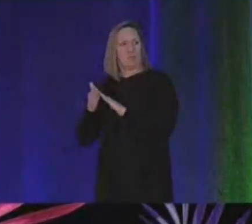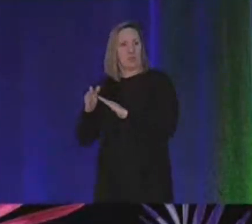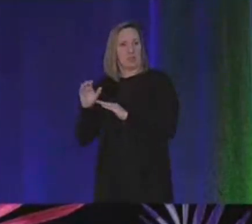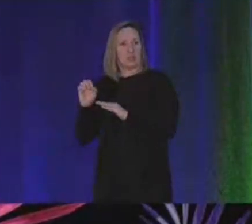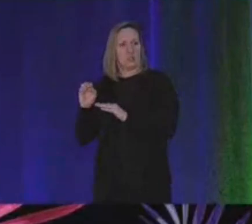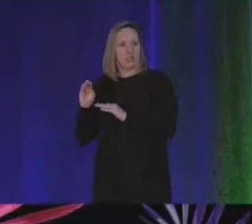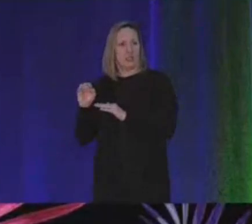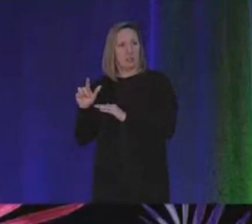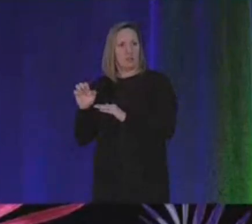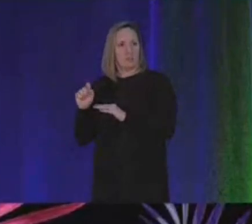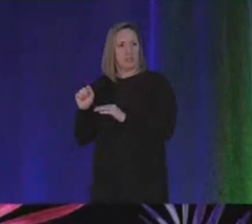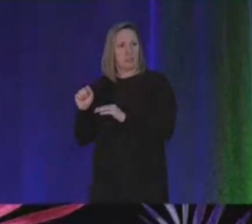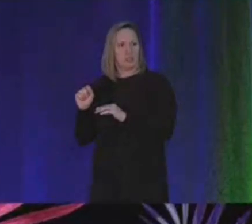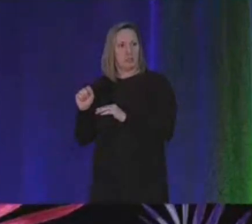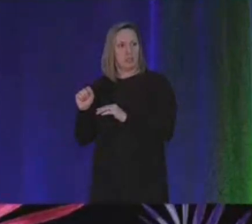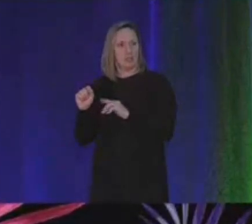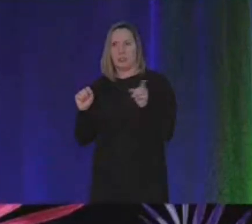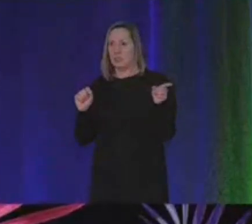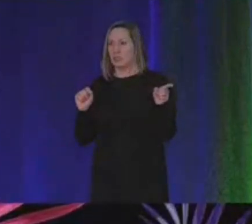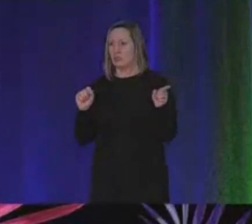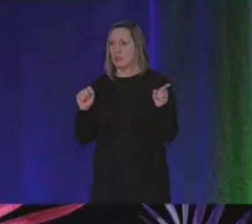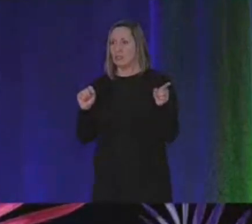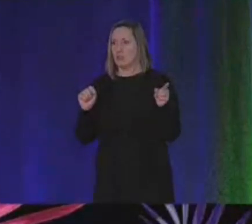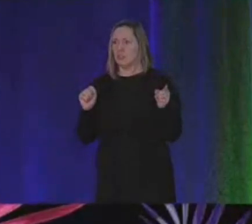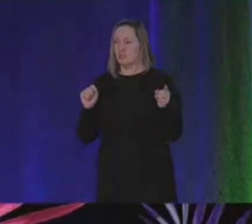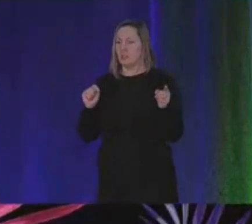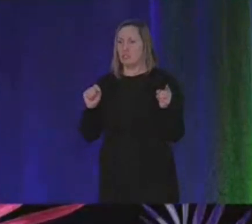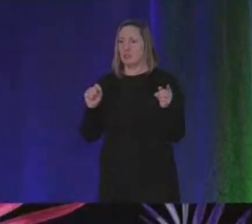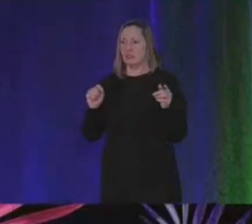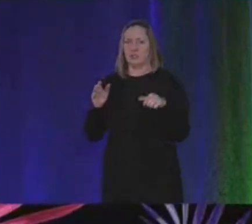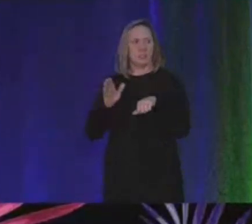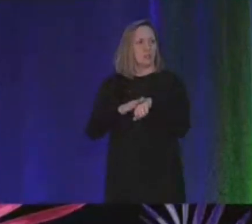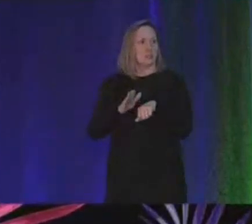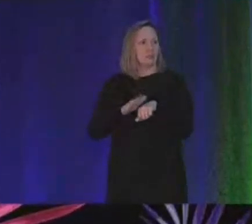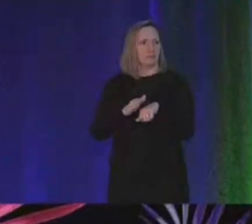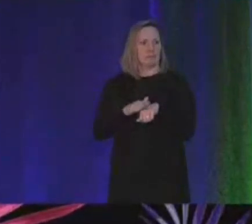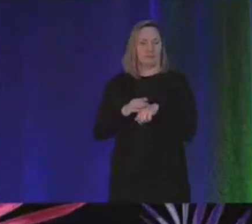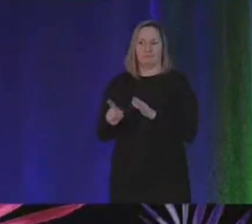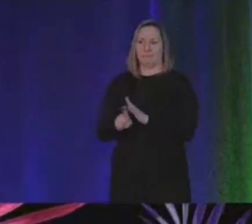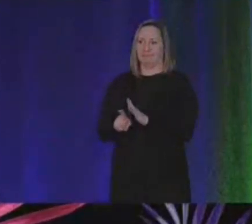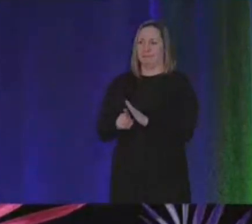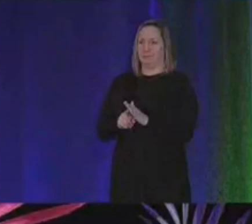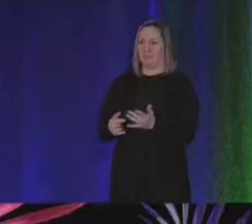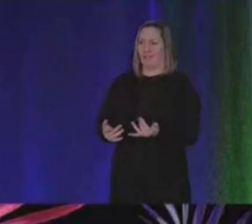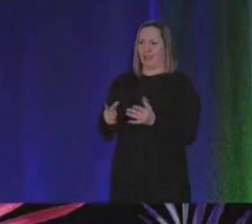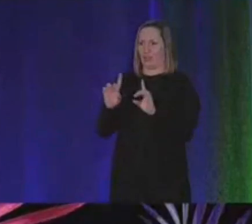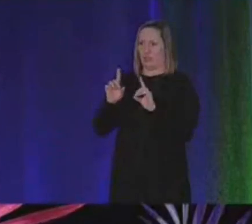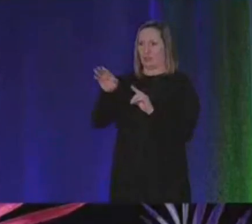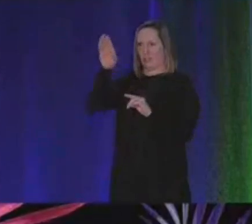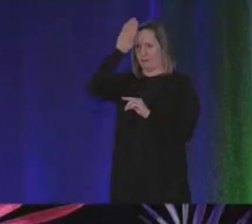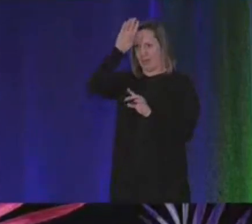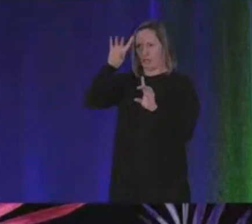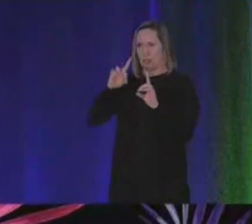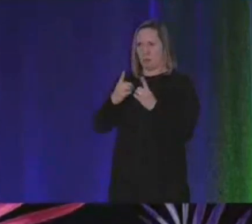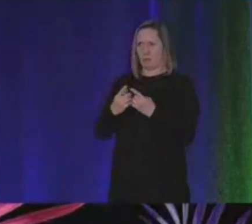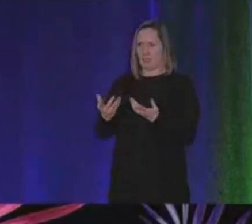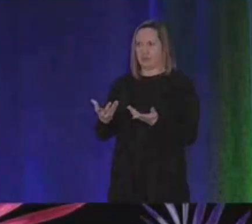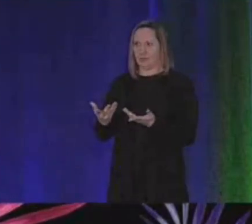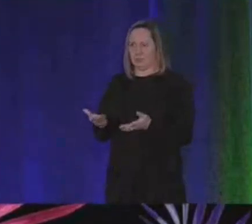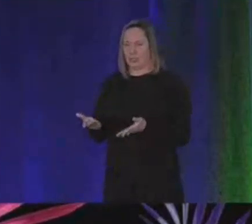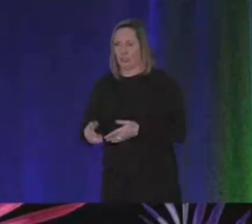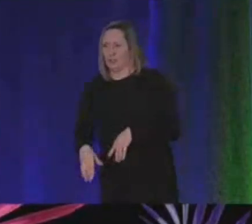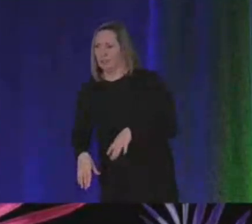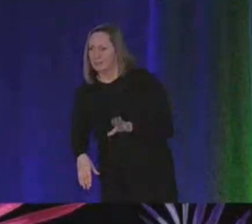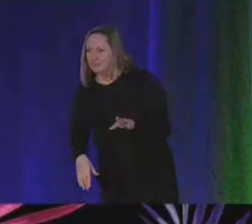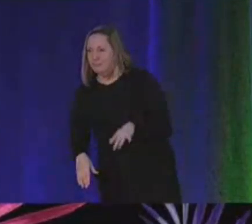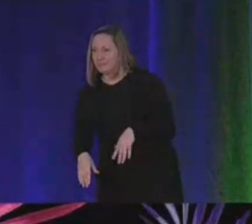Optimizely. So we are start off with this component adoption over time chart here. And this is a pretty